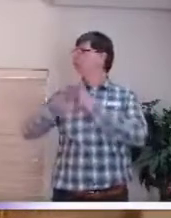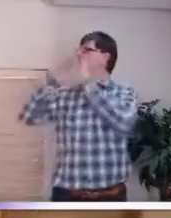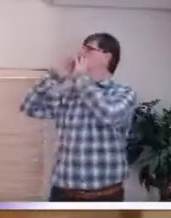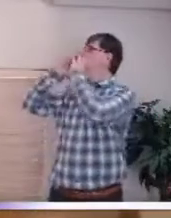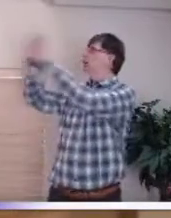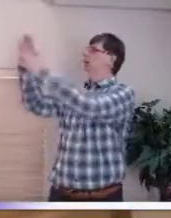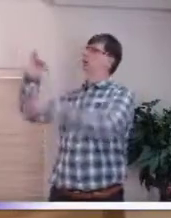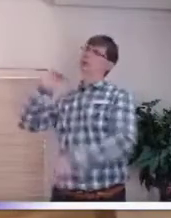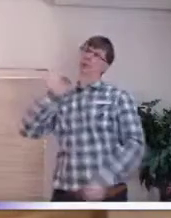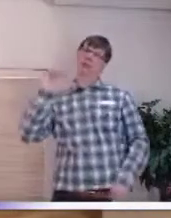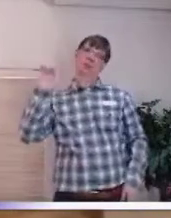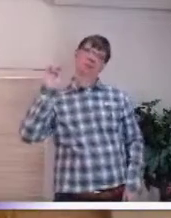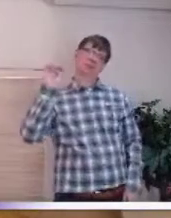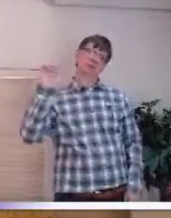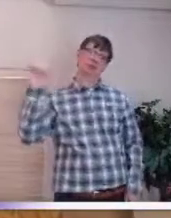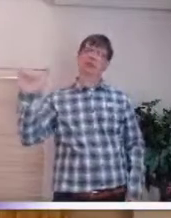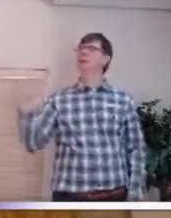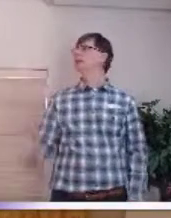the namaste.